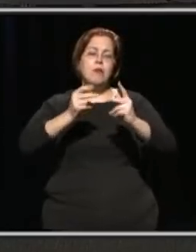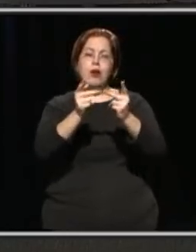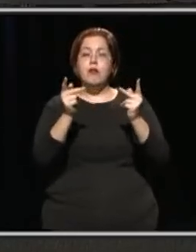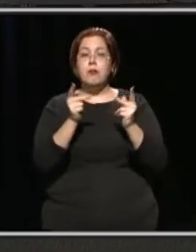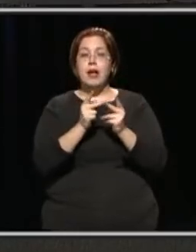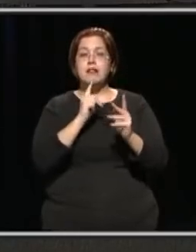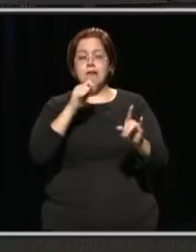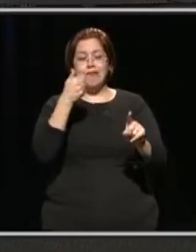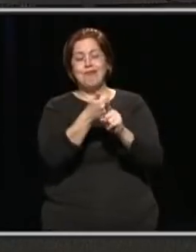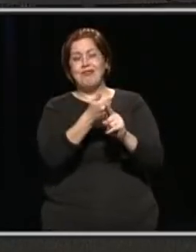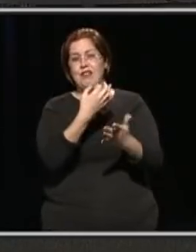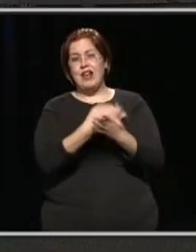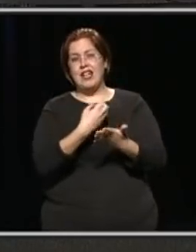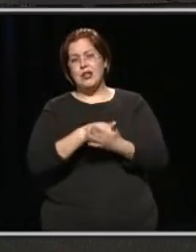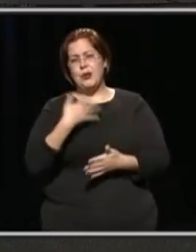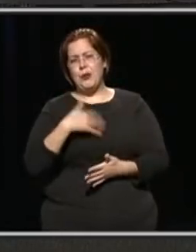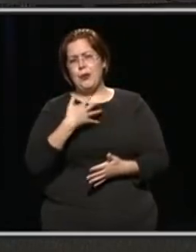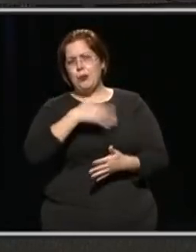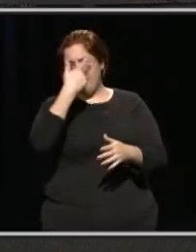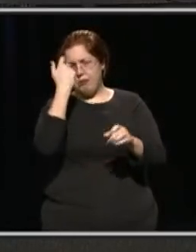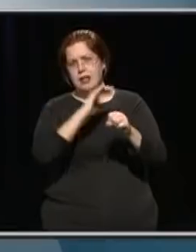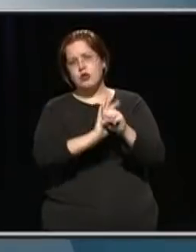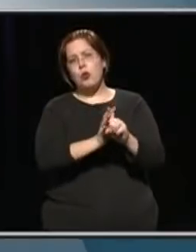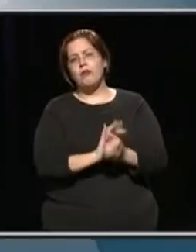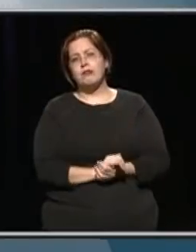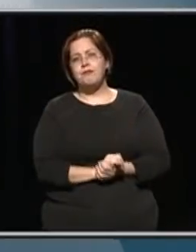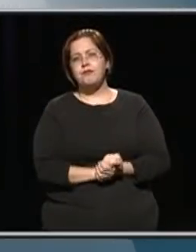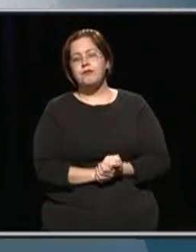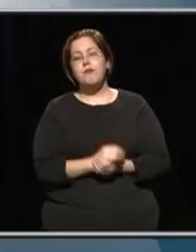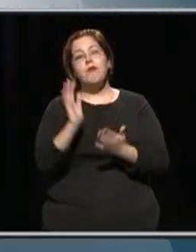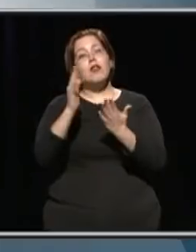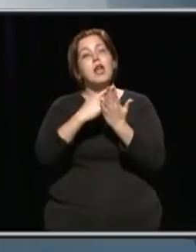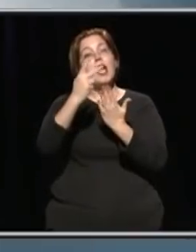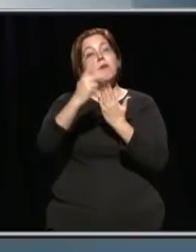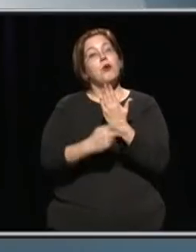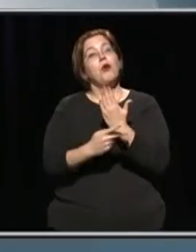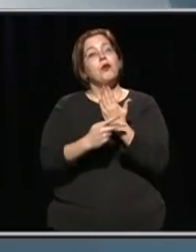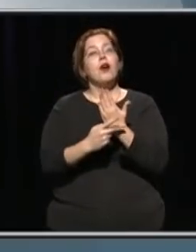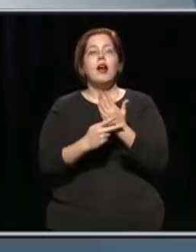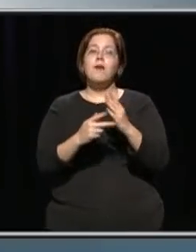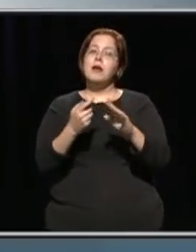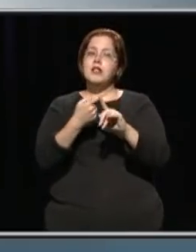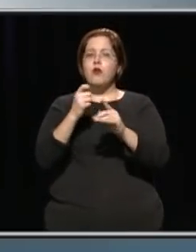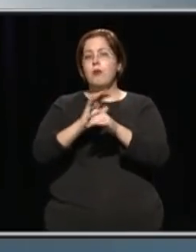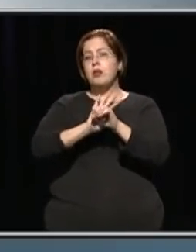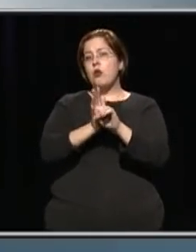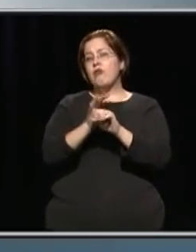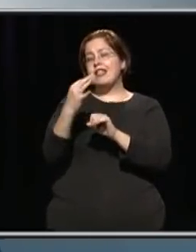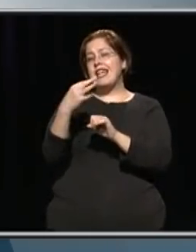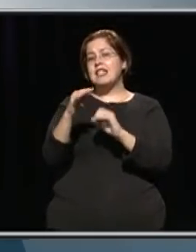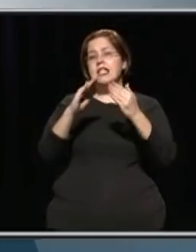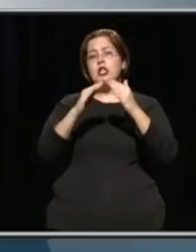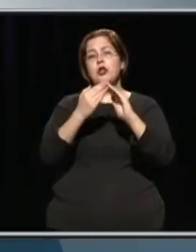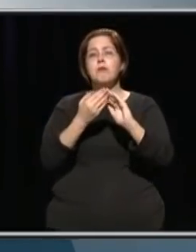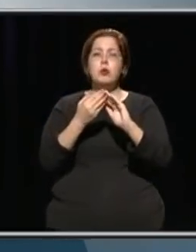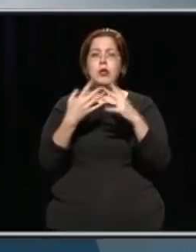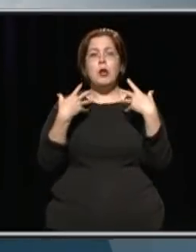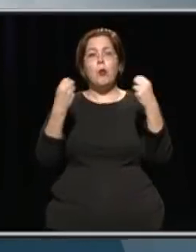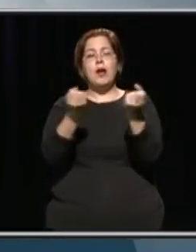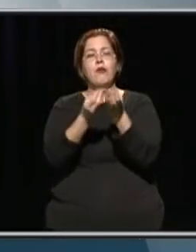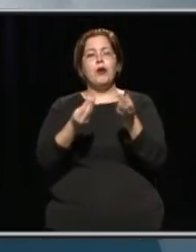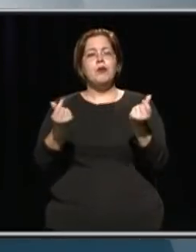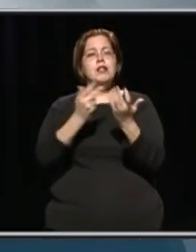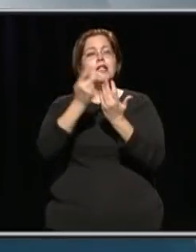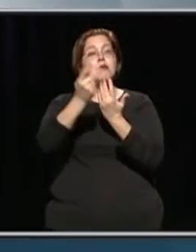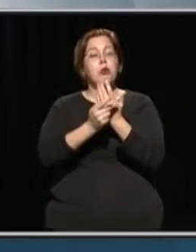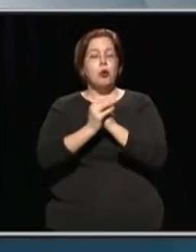impacted financially by COVID-19. The grant program is an initiative of the COVID-19 Community Recovery and Resiliency Plan,